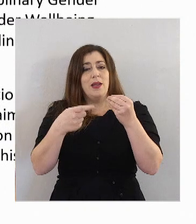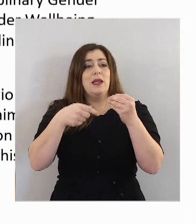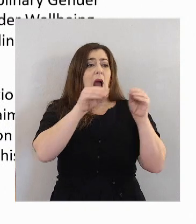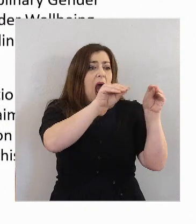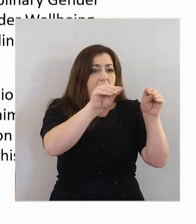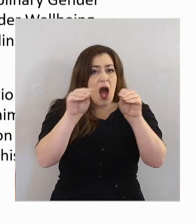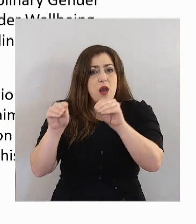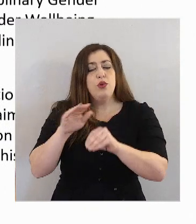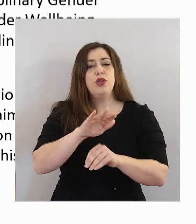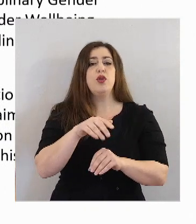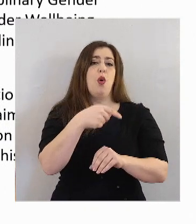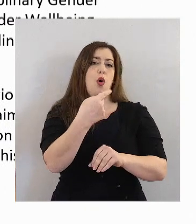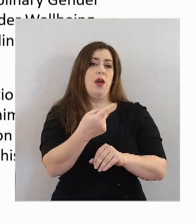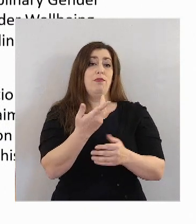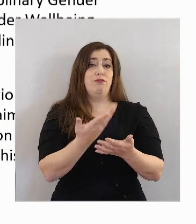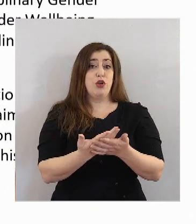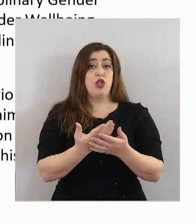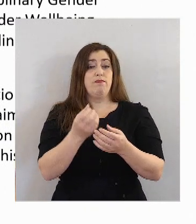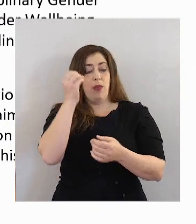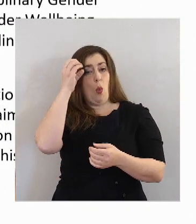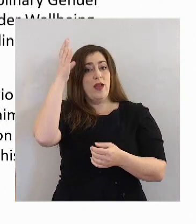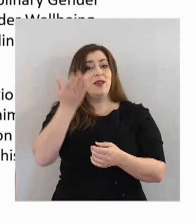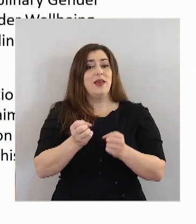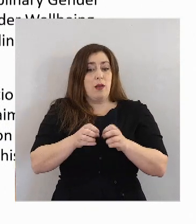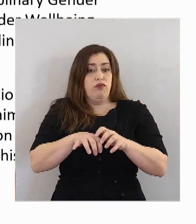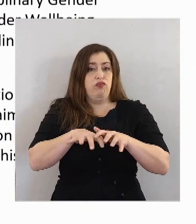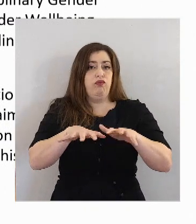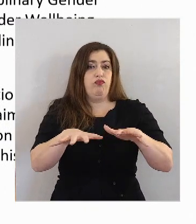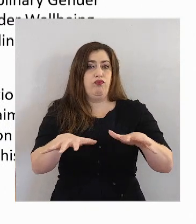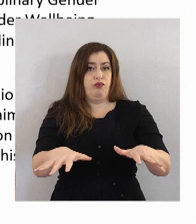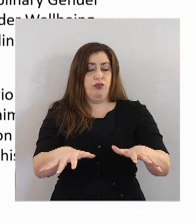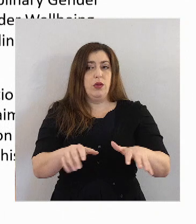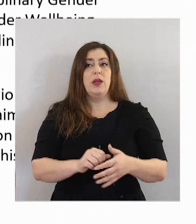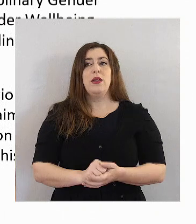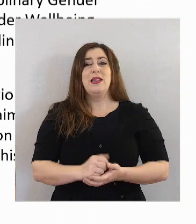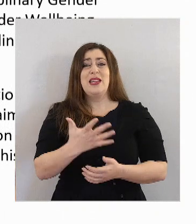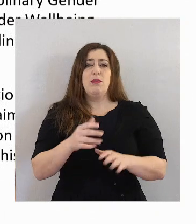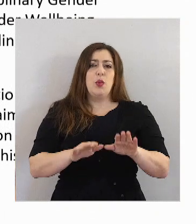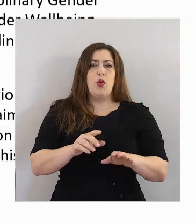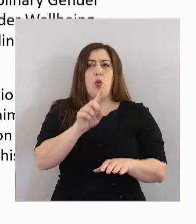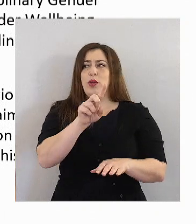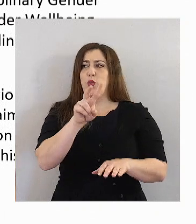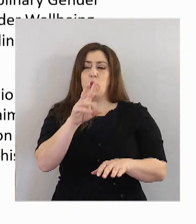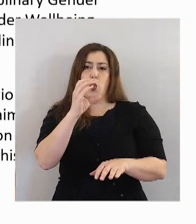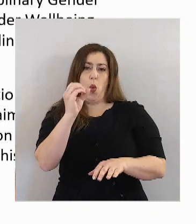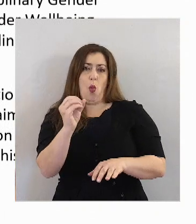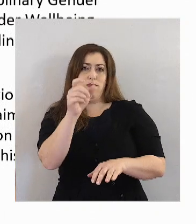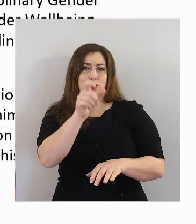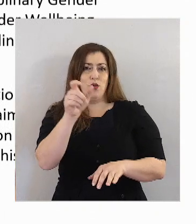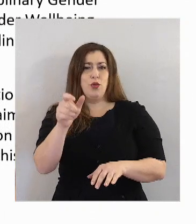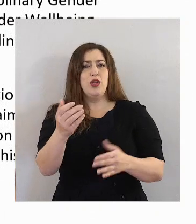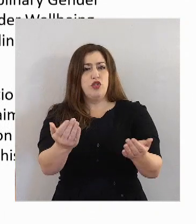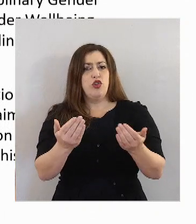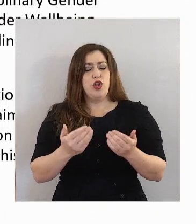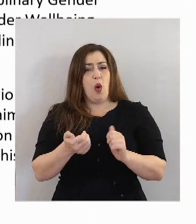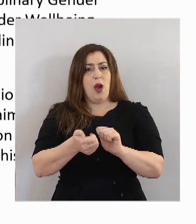the training of an additional 120 health practitioners in collaboration with the Malta Union of Midwives and Nurses, the